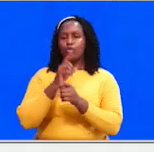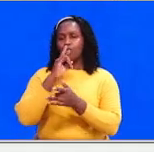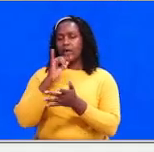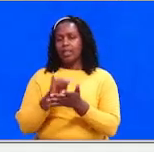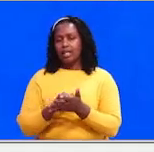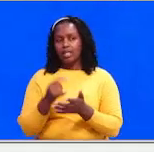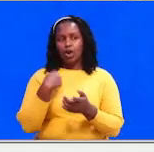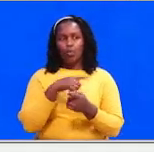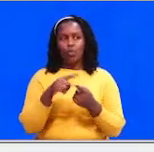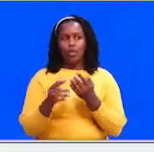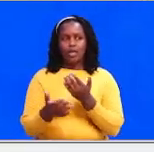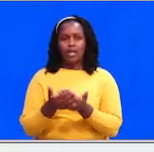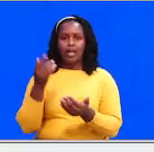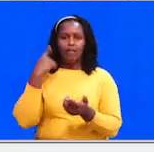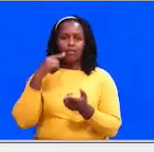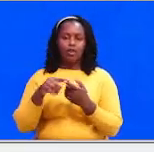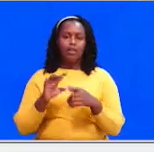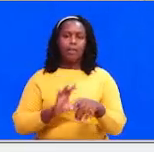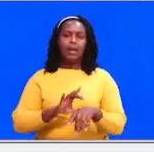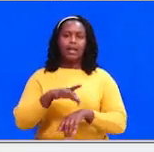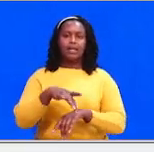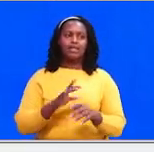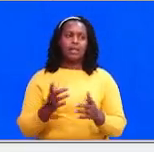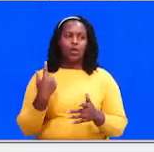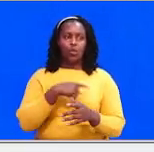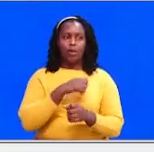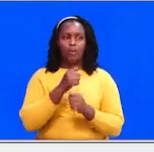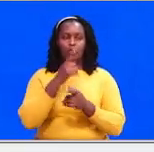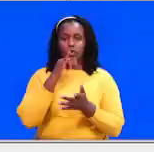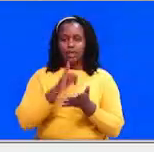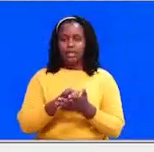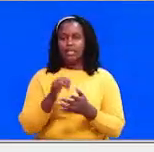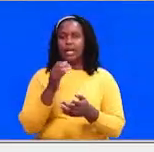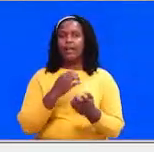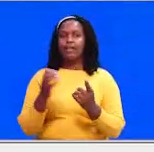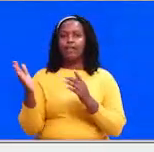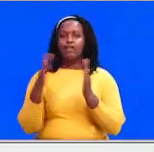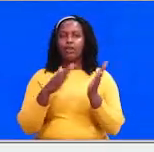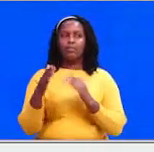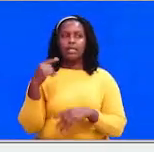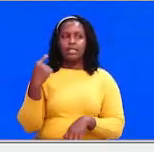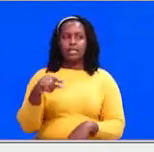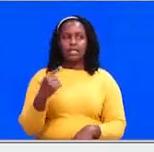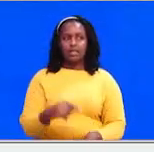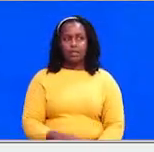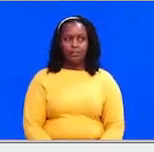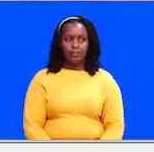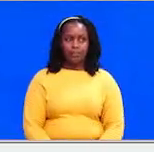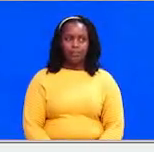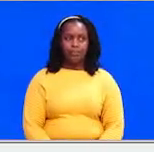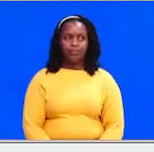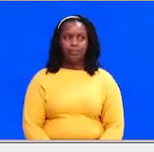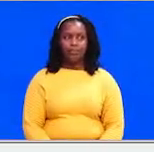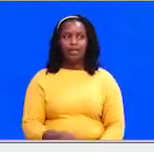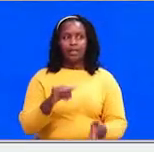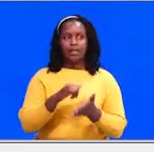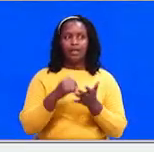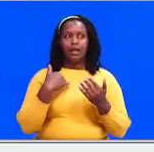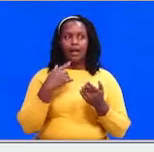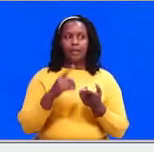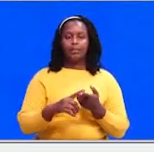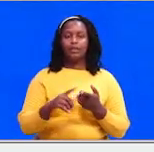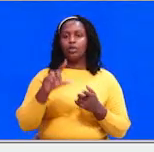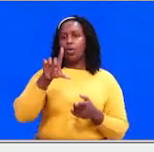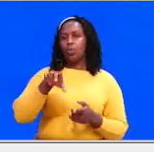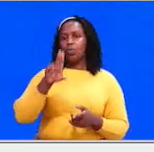something for the planet. Yeah, yeah, and keep our environment green. Yes, yeah. Yes, yes. Yeah. And that has been Engineer Lucy Wen. So much for